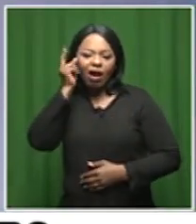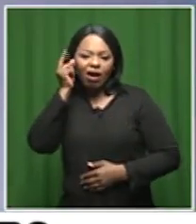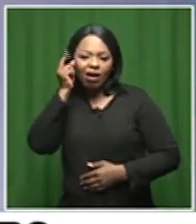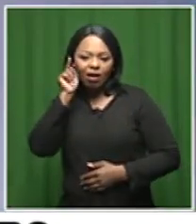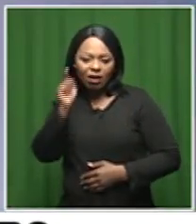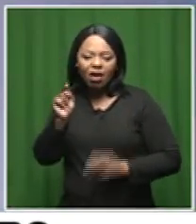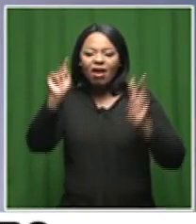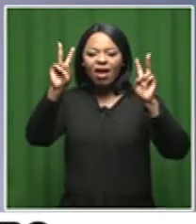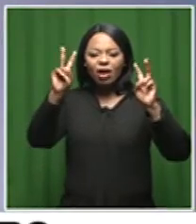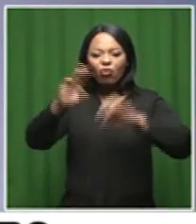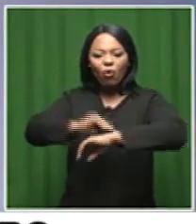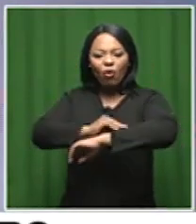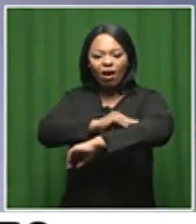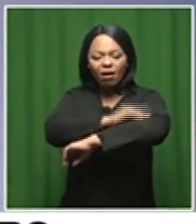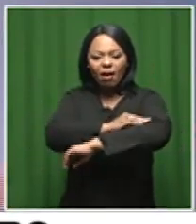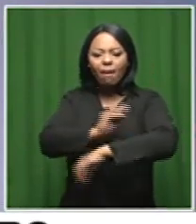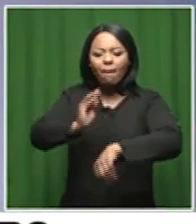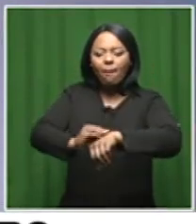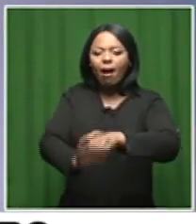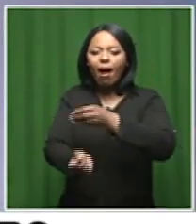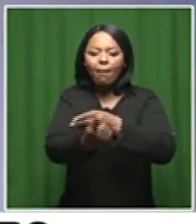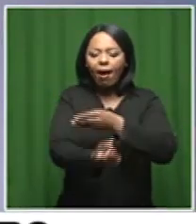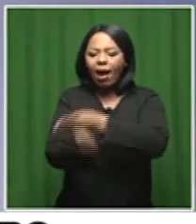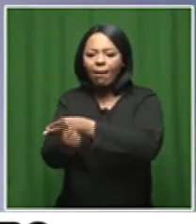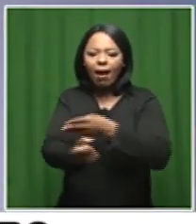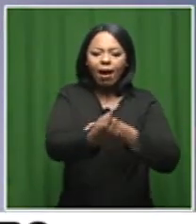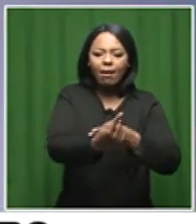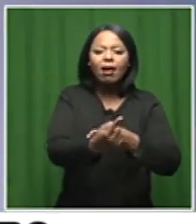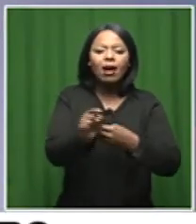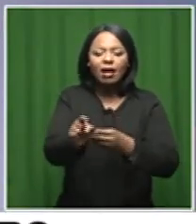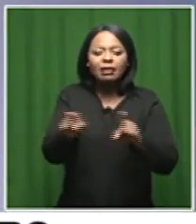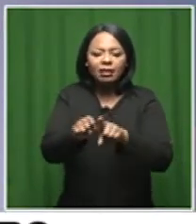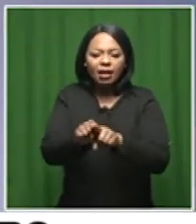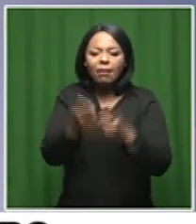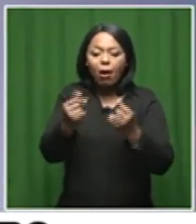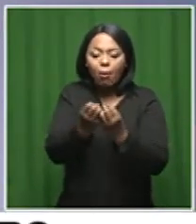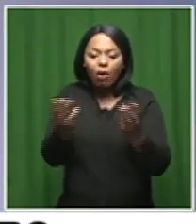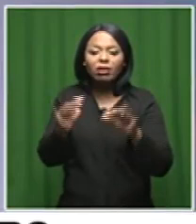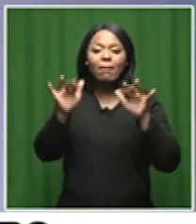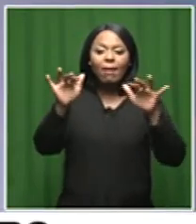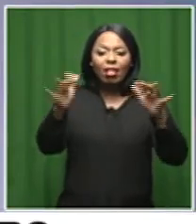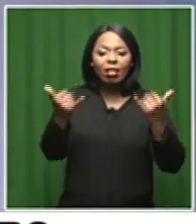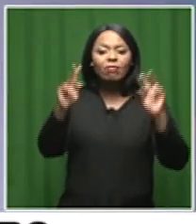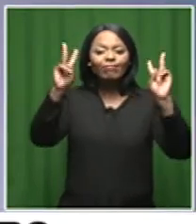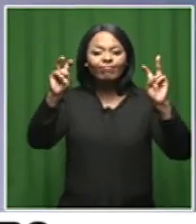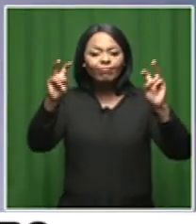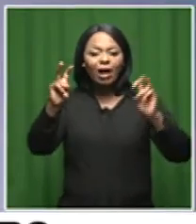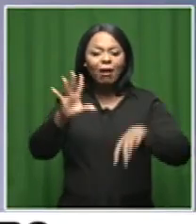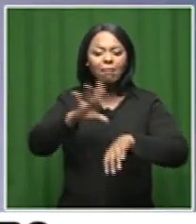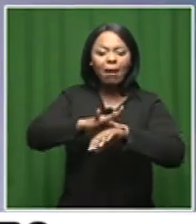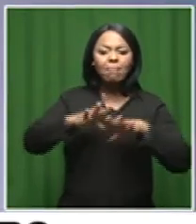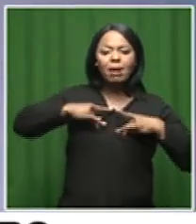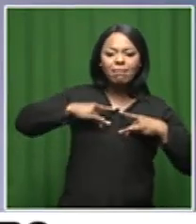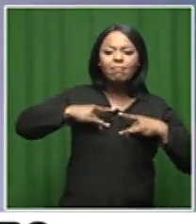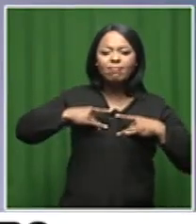to these cancers is the problems that they cause. But a lot of the people, and I think you've also alluded to this idea as well, this issue of diagnosis. So how